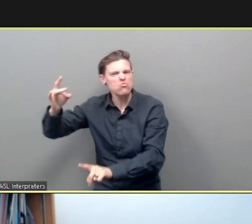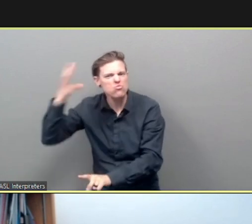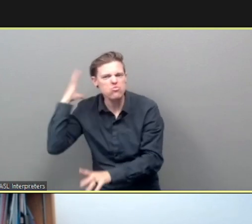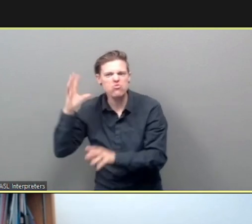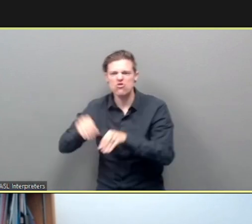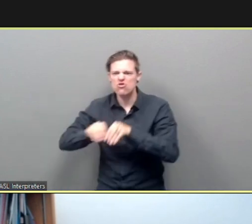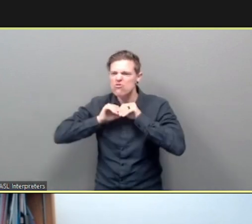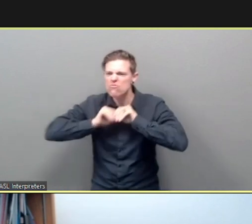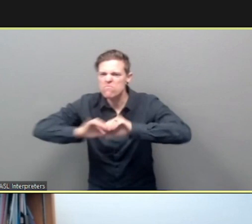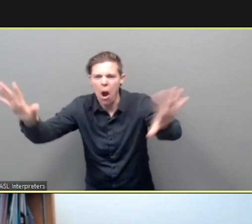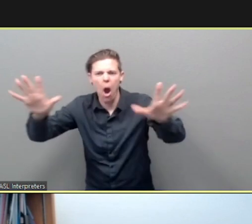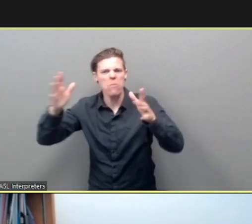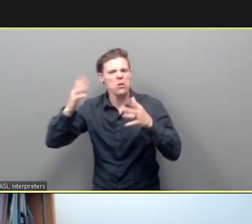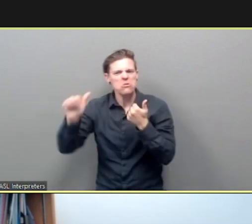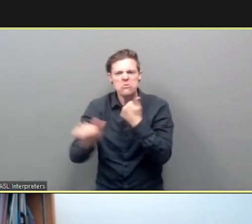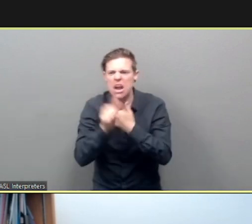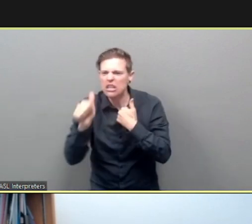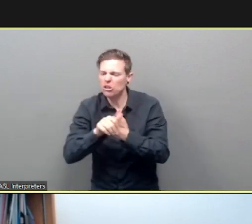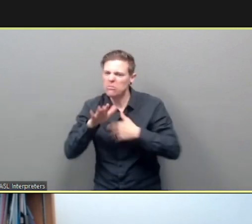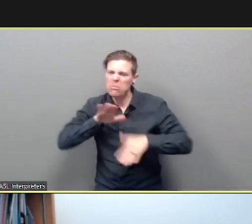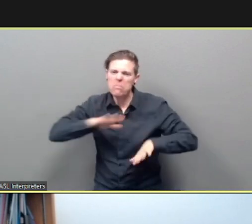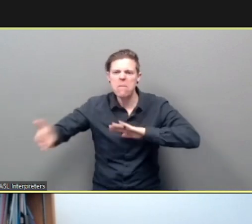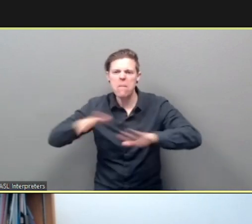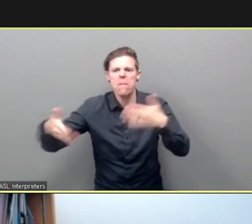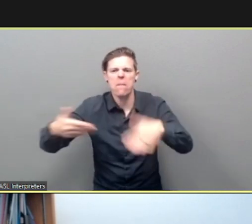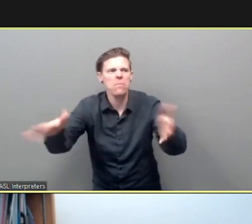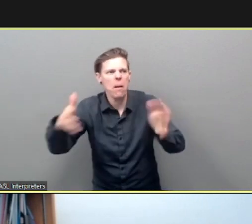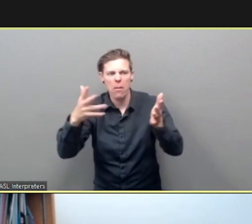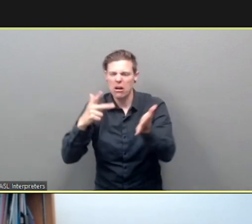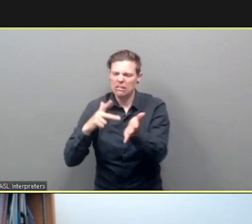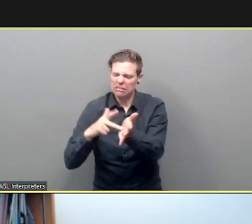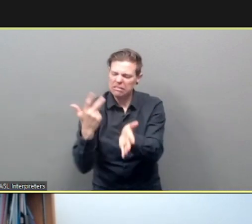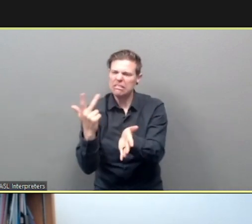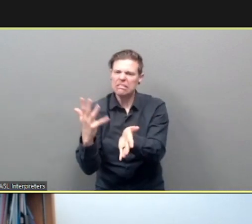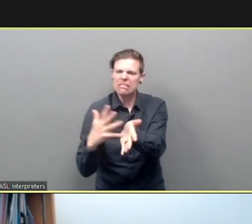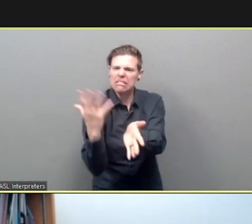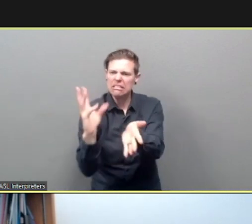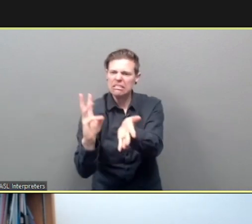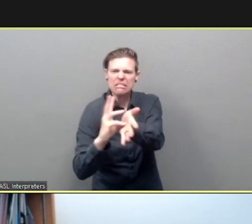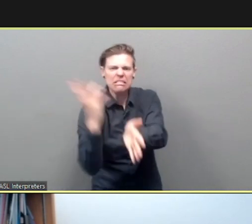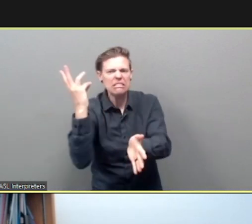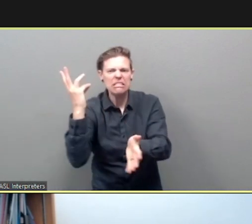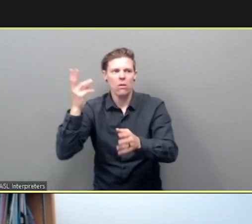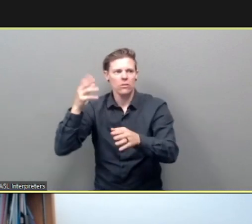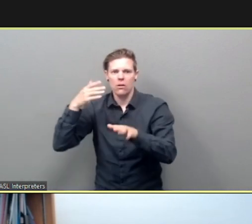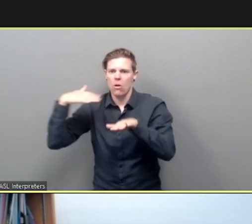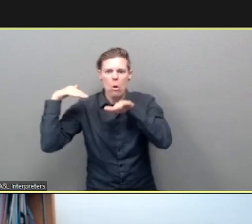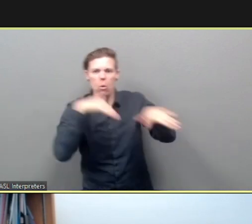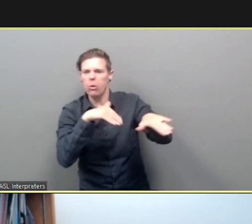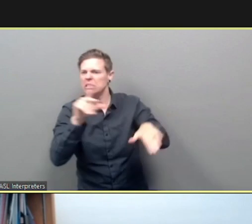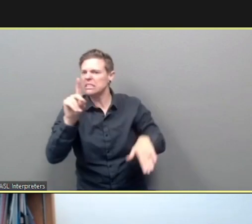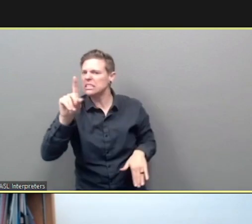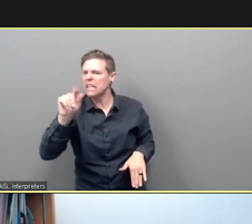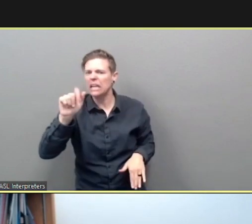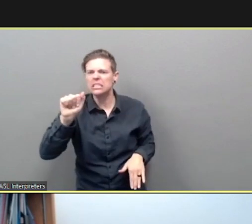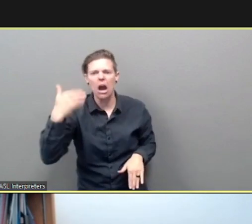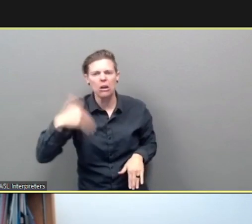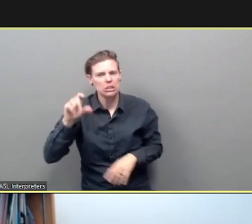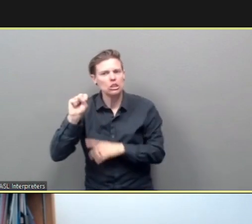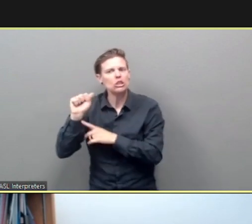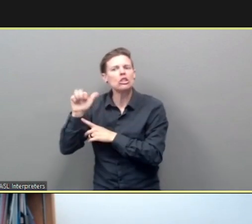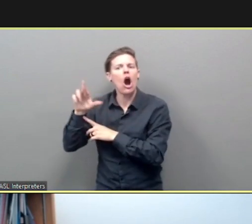spread at least 2 to 4 times as contagious as the ancestral strain. Next